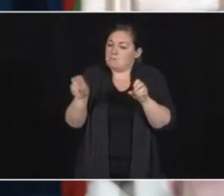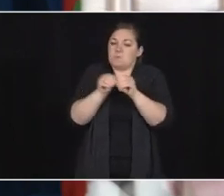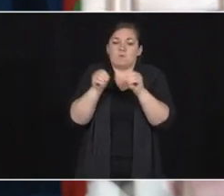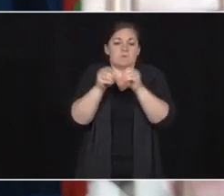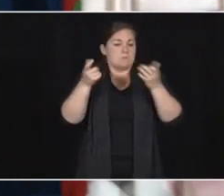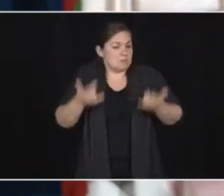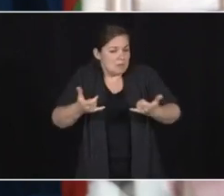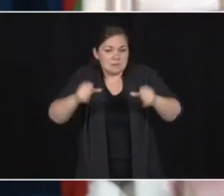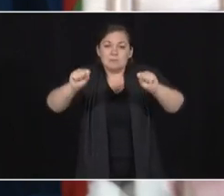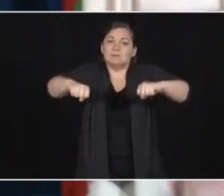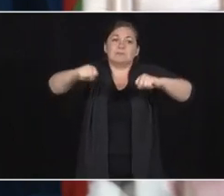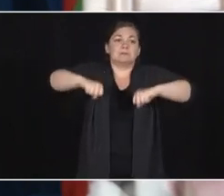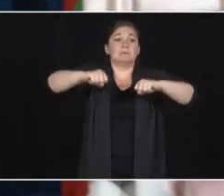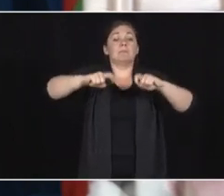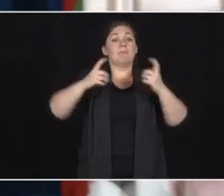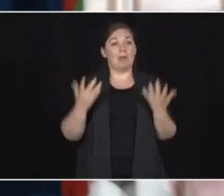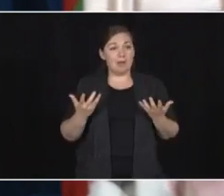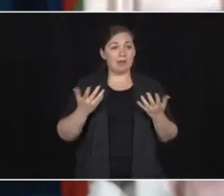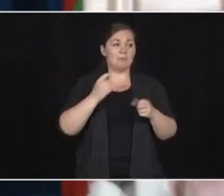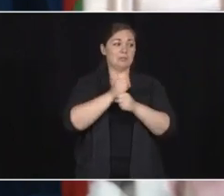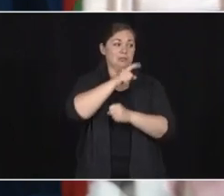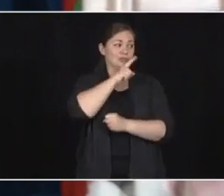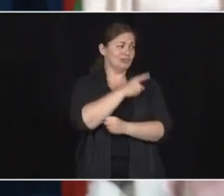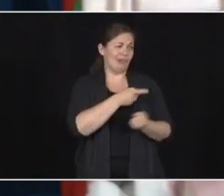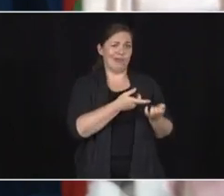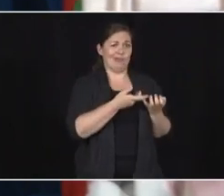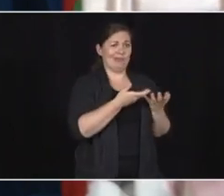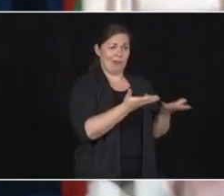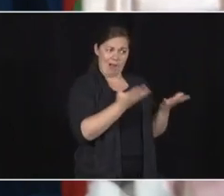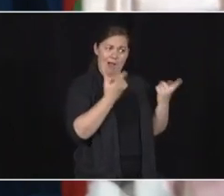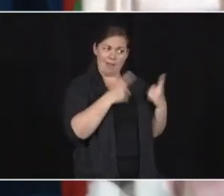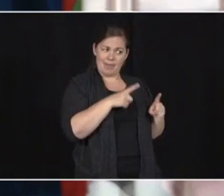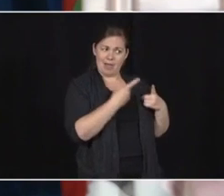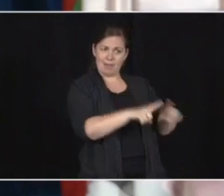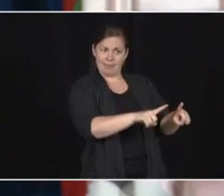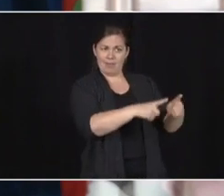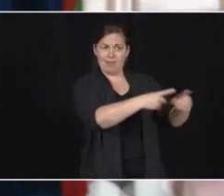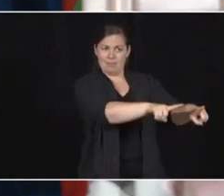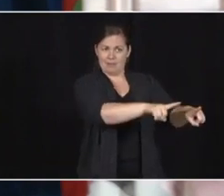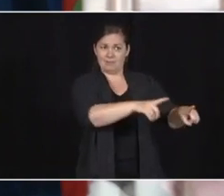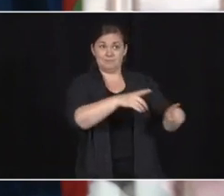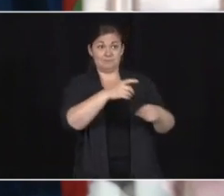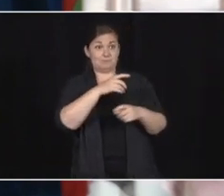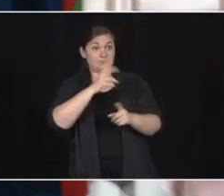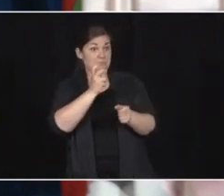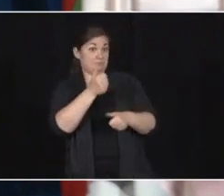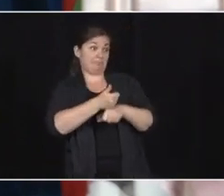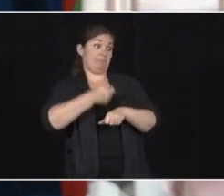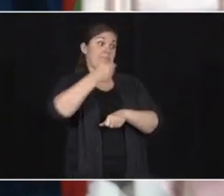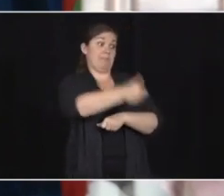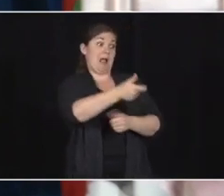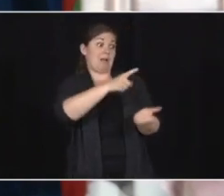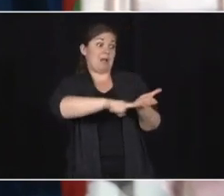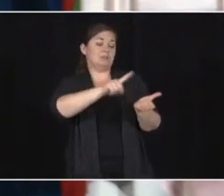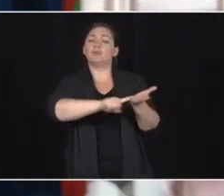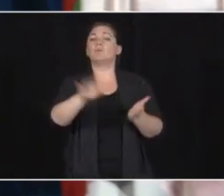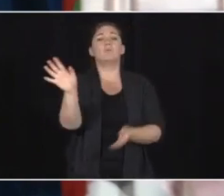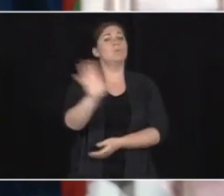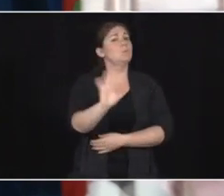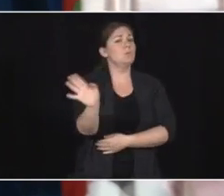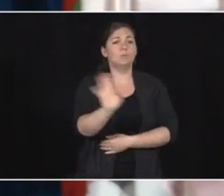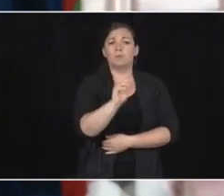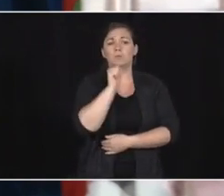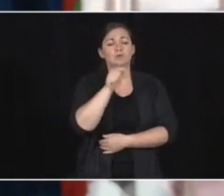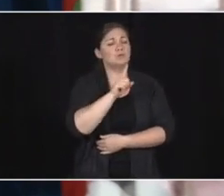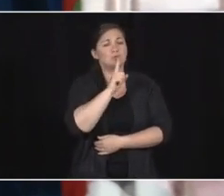there's confidence that that is happening. But the inspections being the cause of this, it's not accurate.